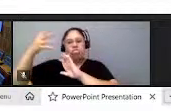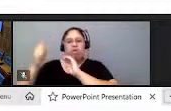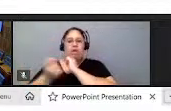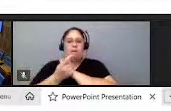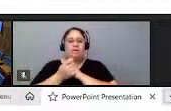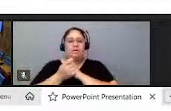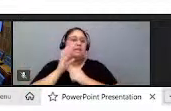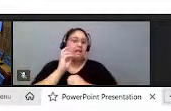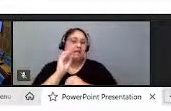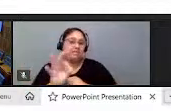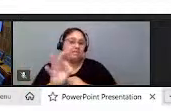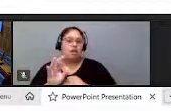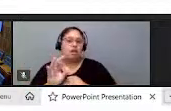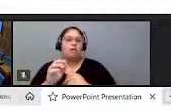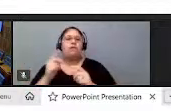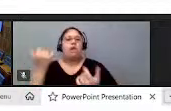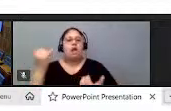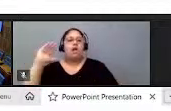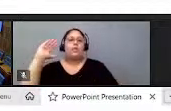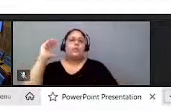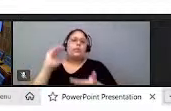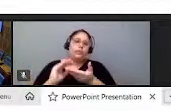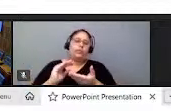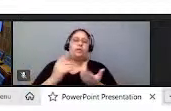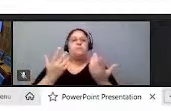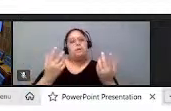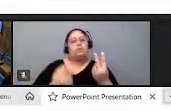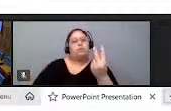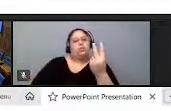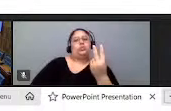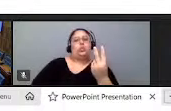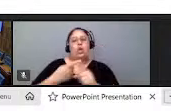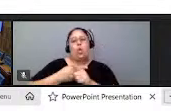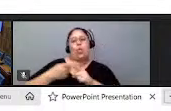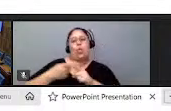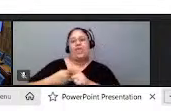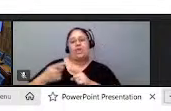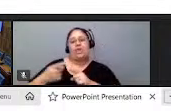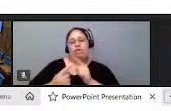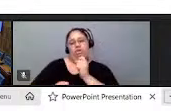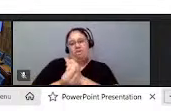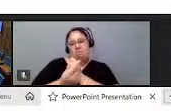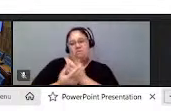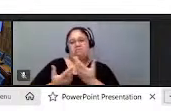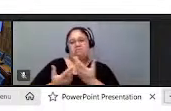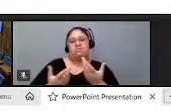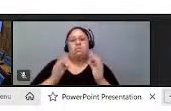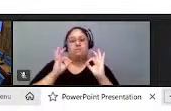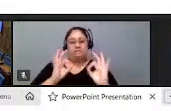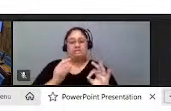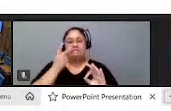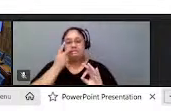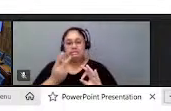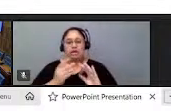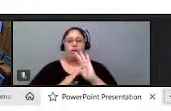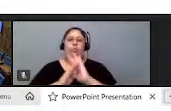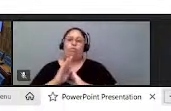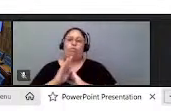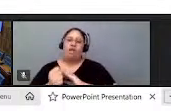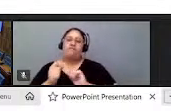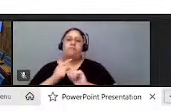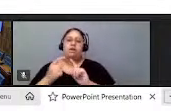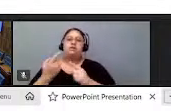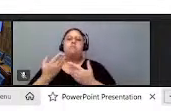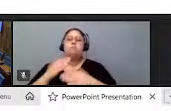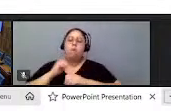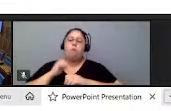a day uh to at least two a week um so there is an improvement there is still some work that is being